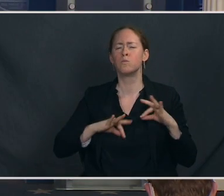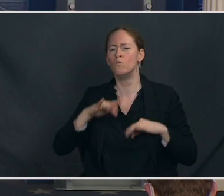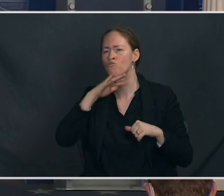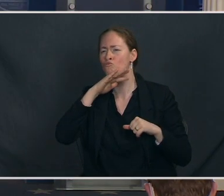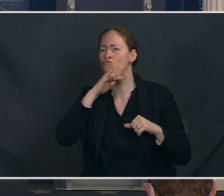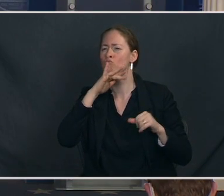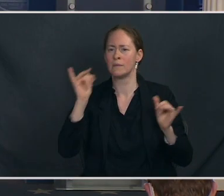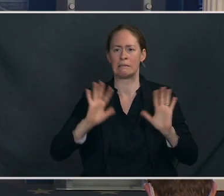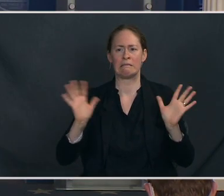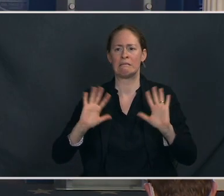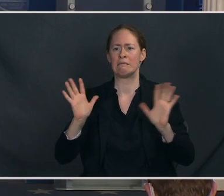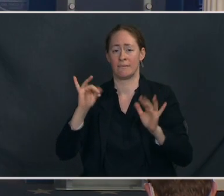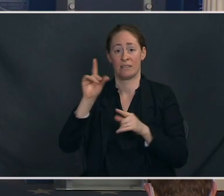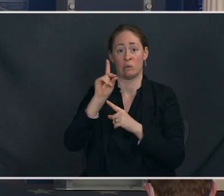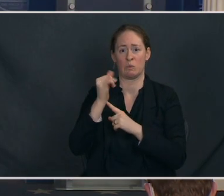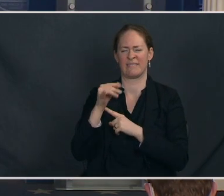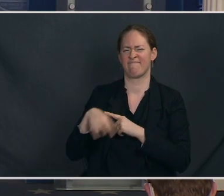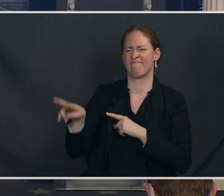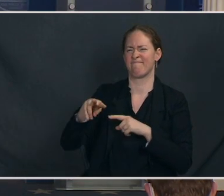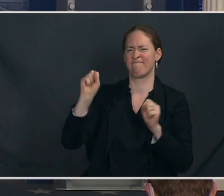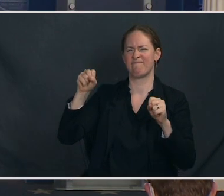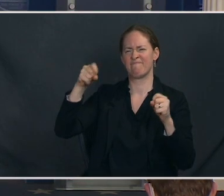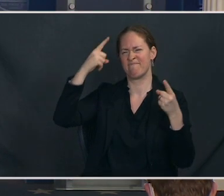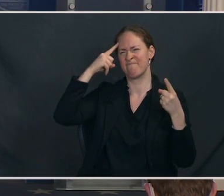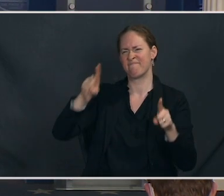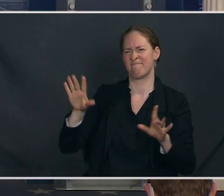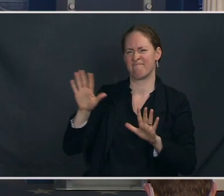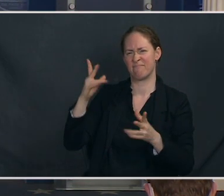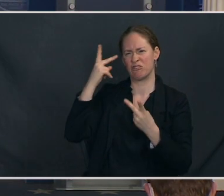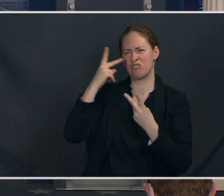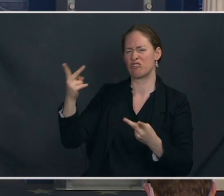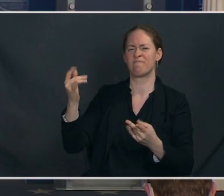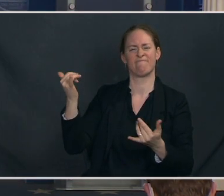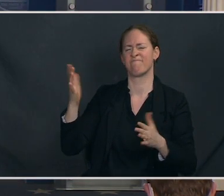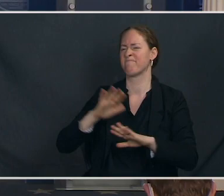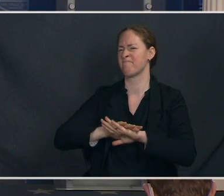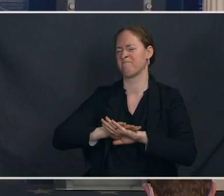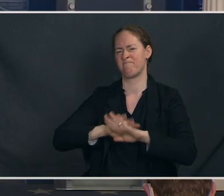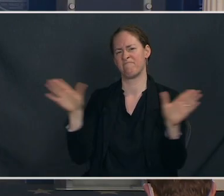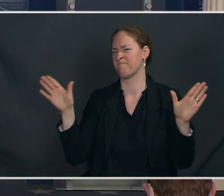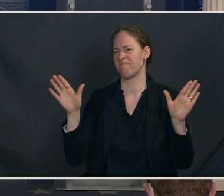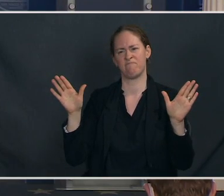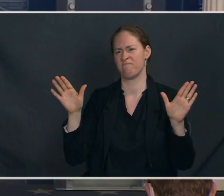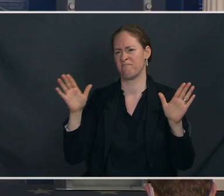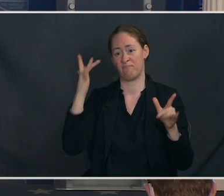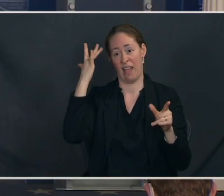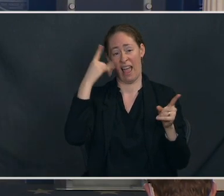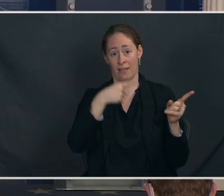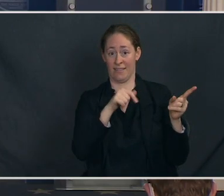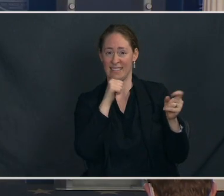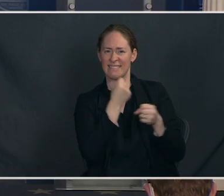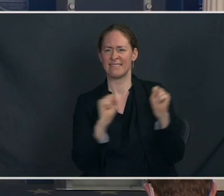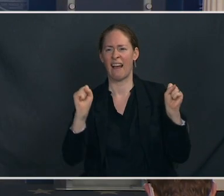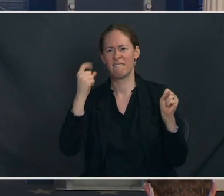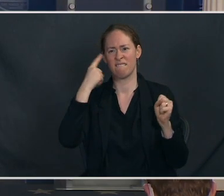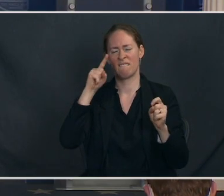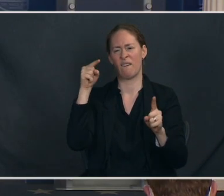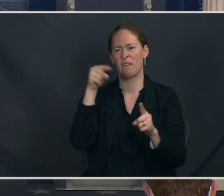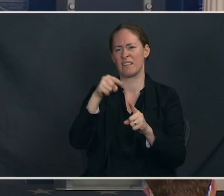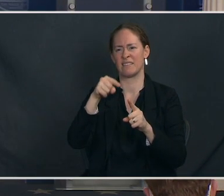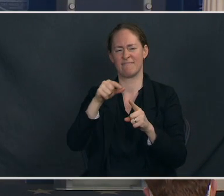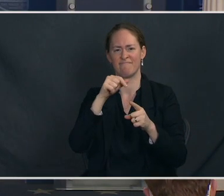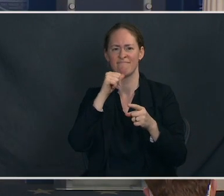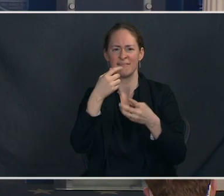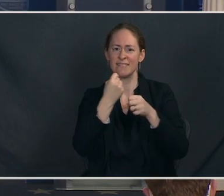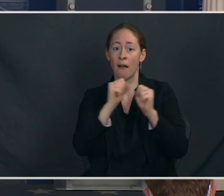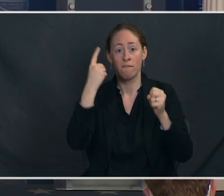Department of Justice Inspector General, to be less safe for correctional officers and for prisoners. President Biden